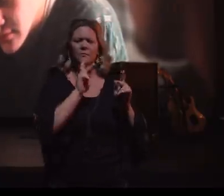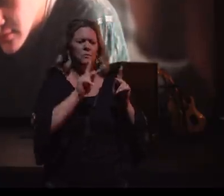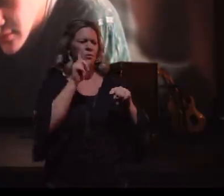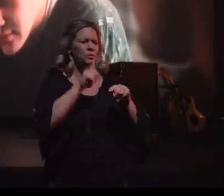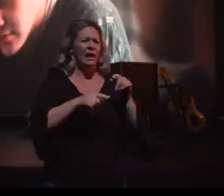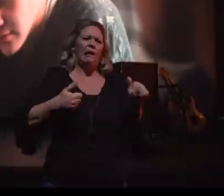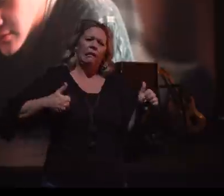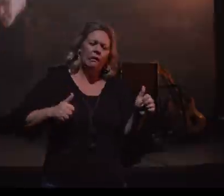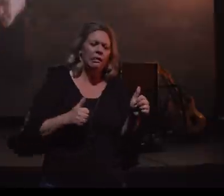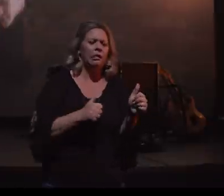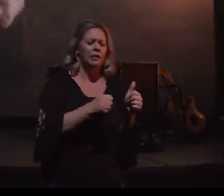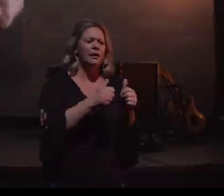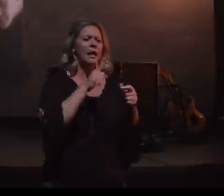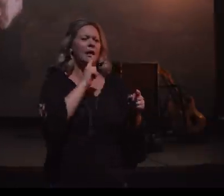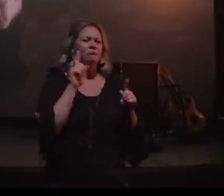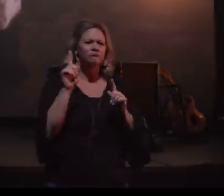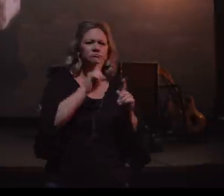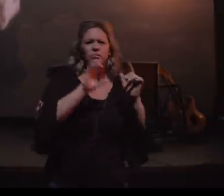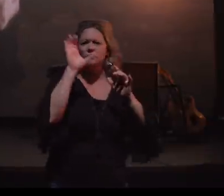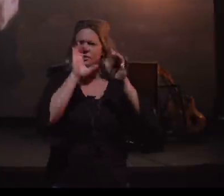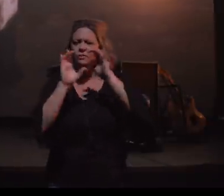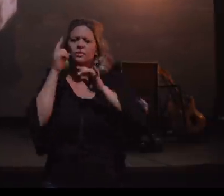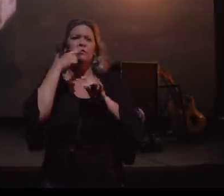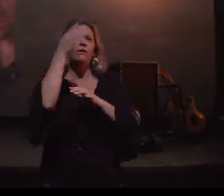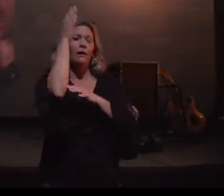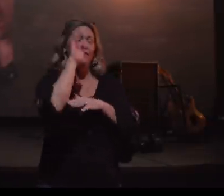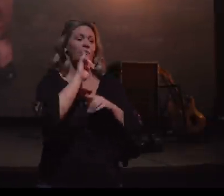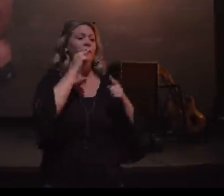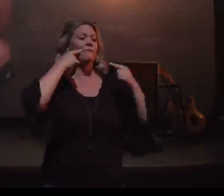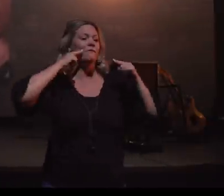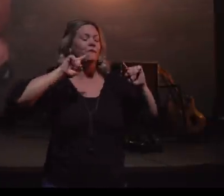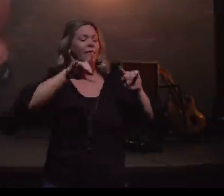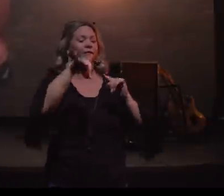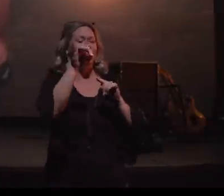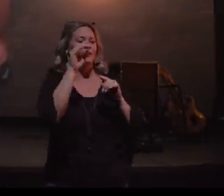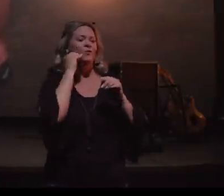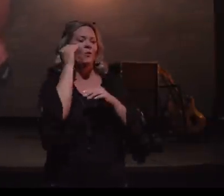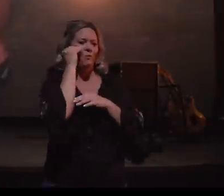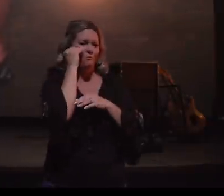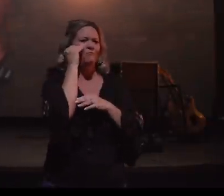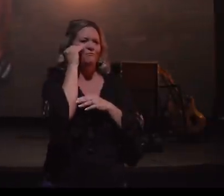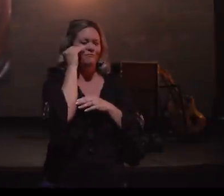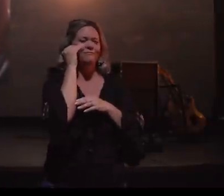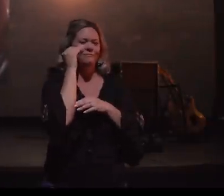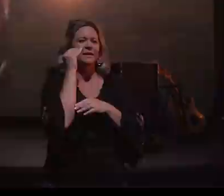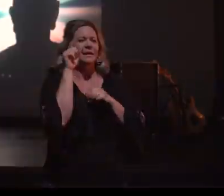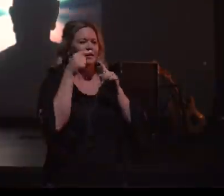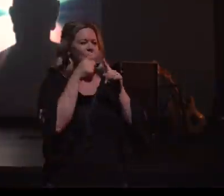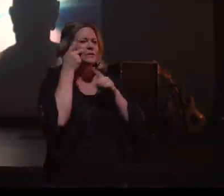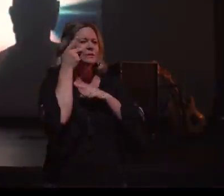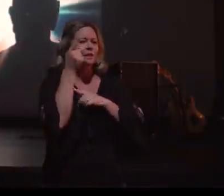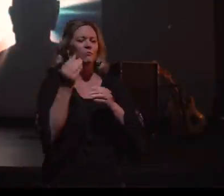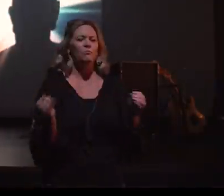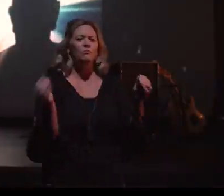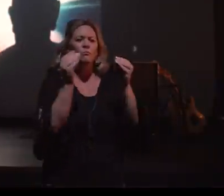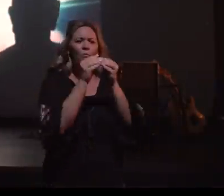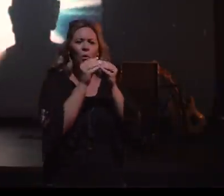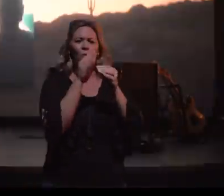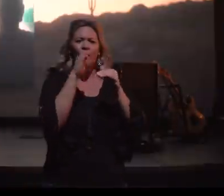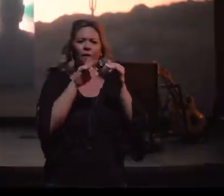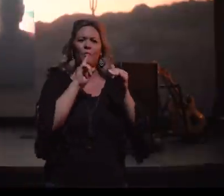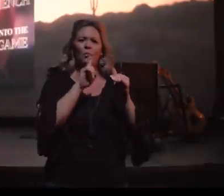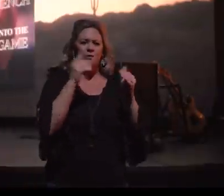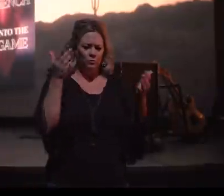and white-knuckled wandering that finally finds a home. It's about seeing more than meets the